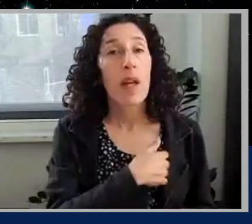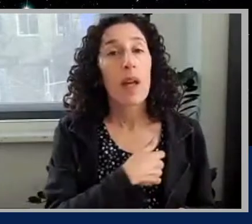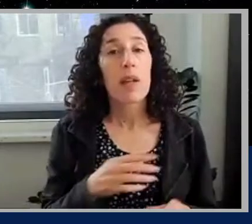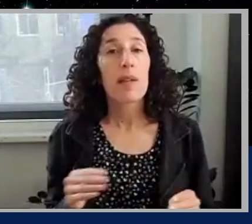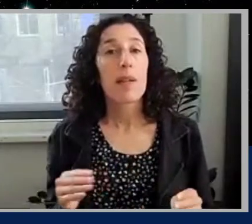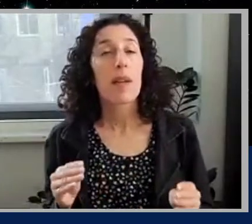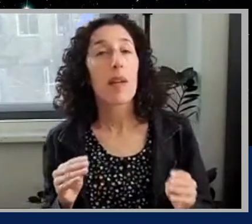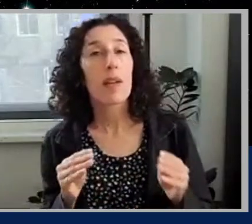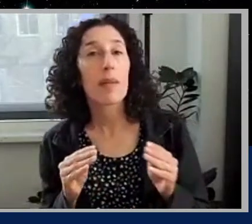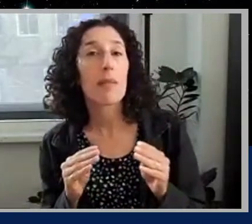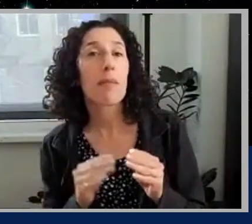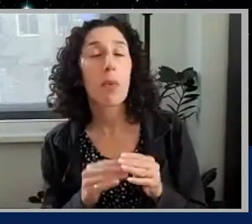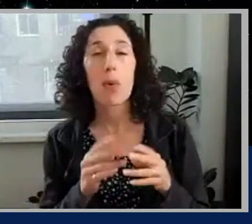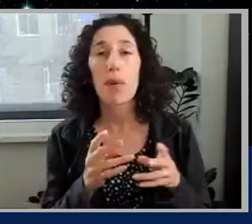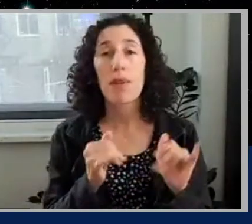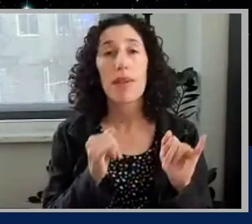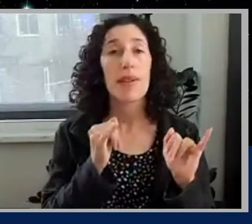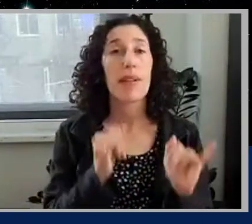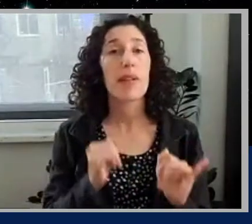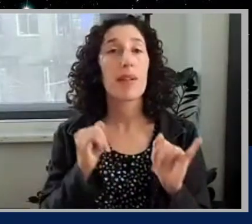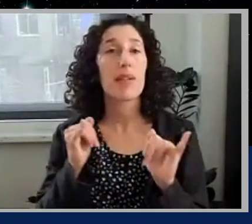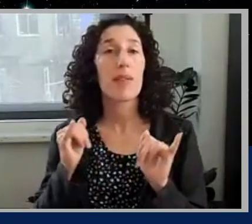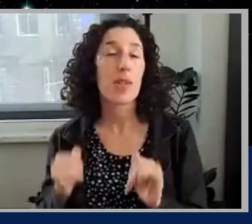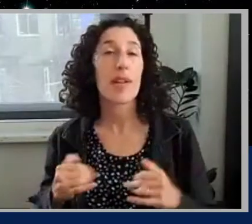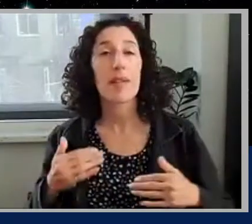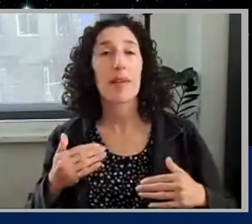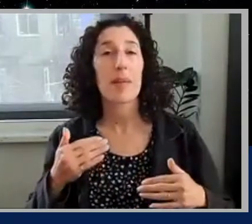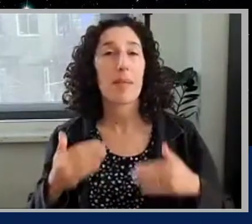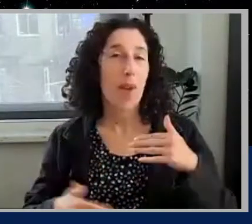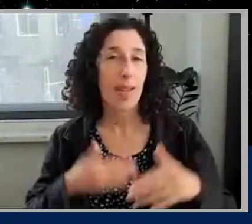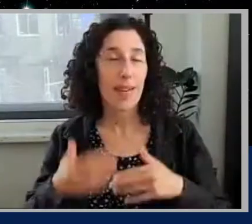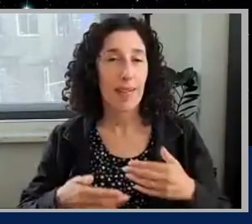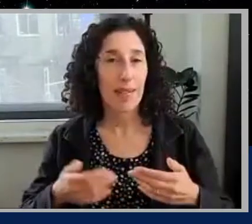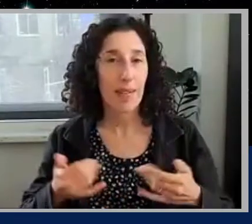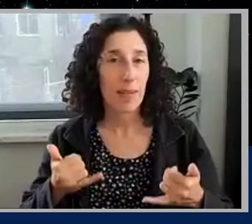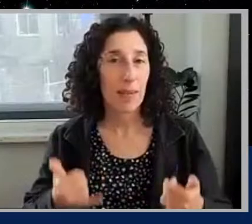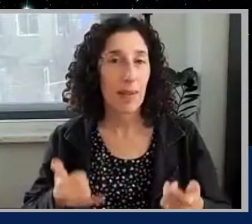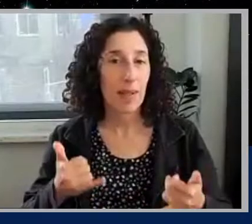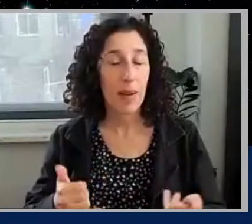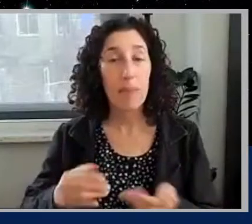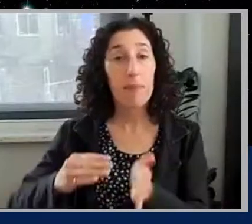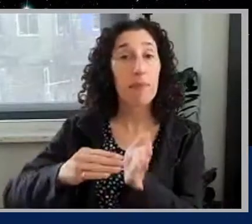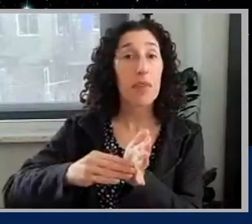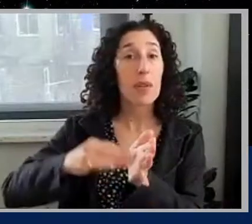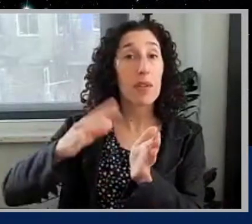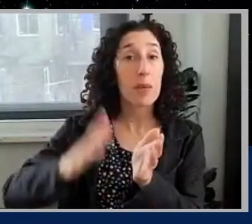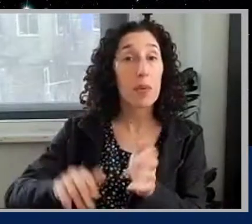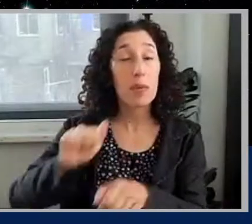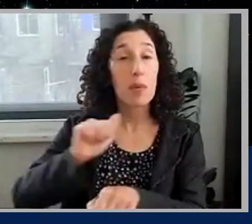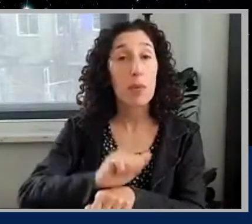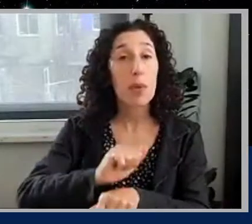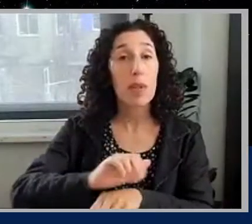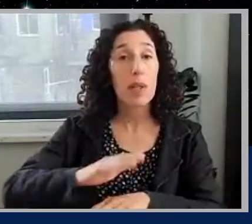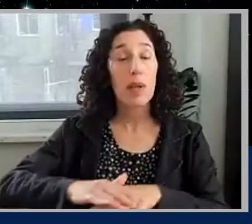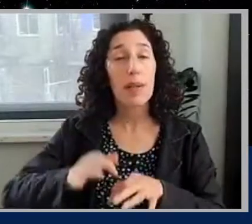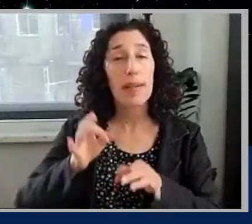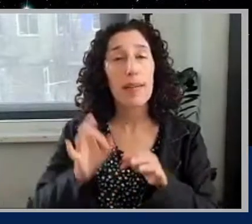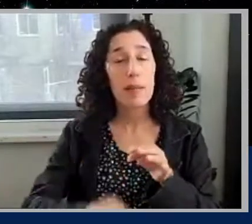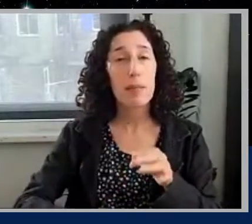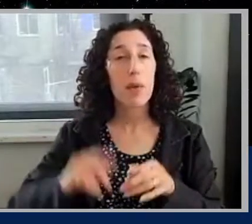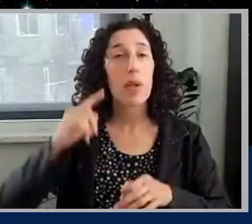now. So I have been working with my students on a very simple sonification app that lets you do